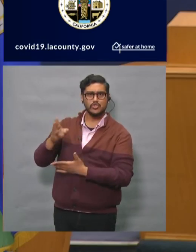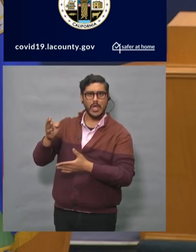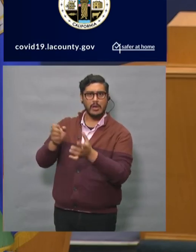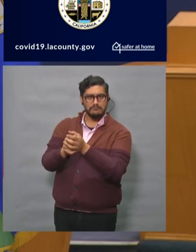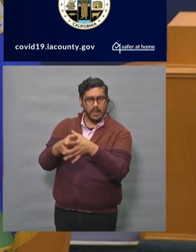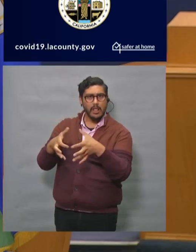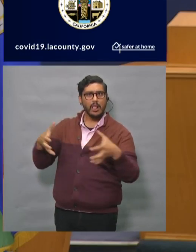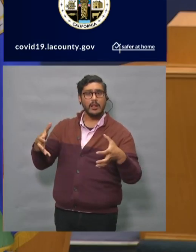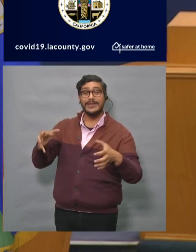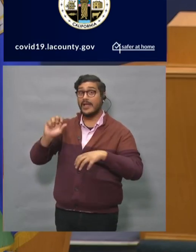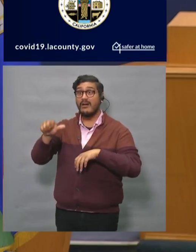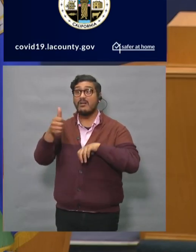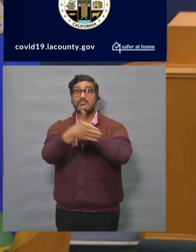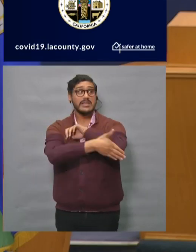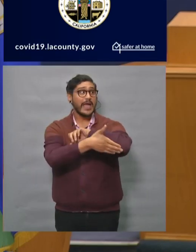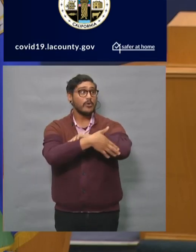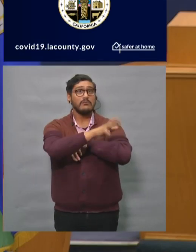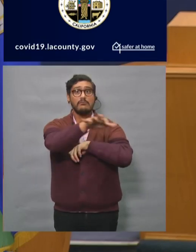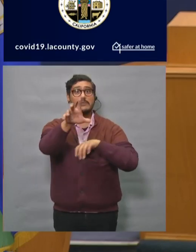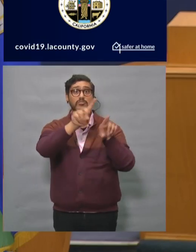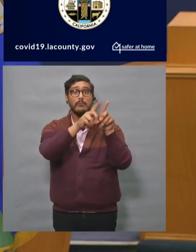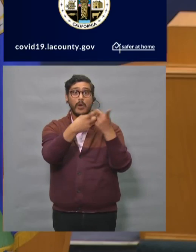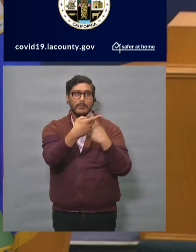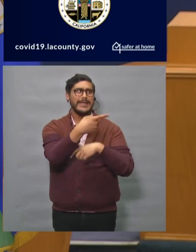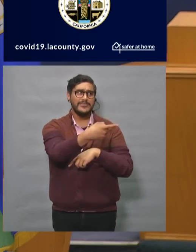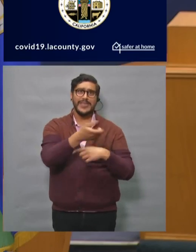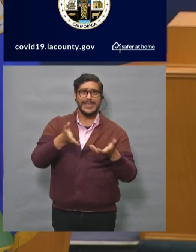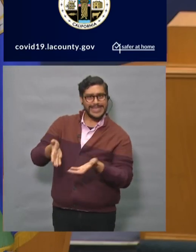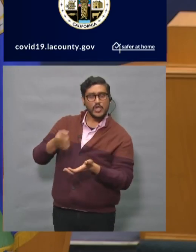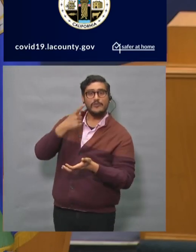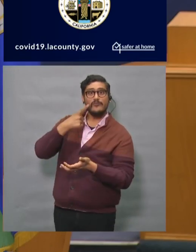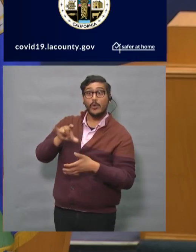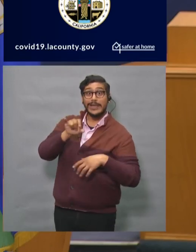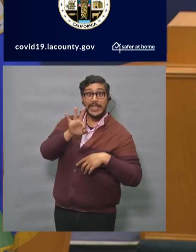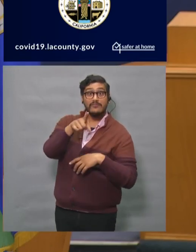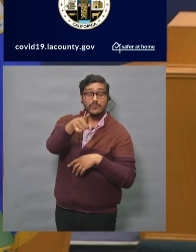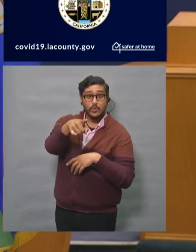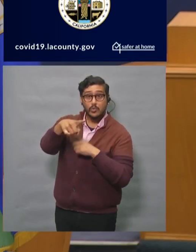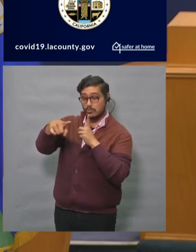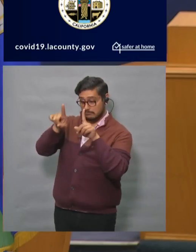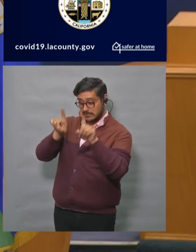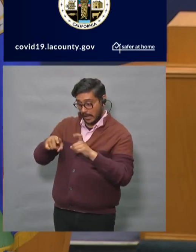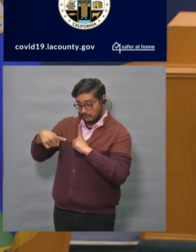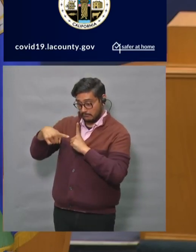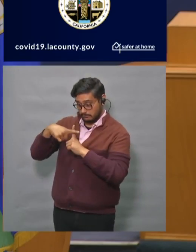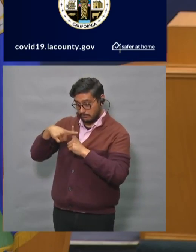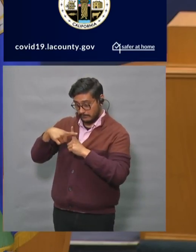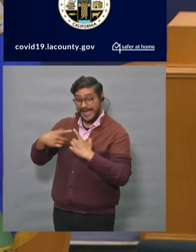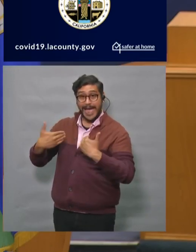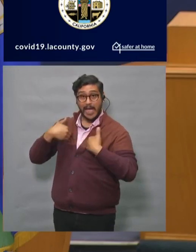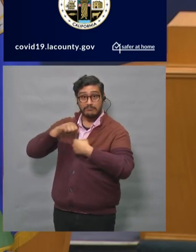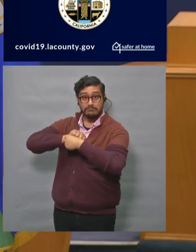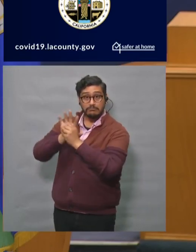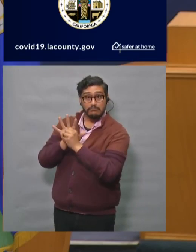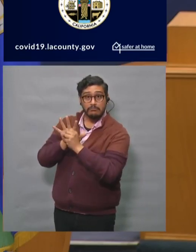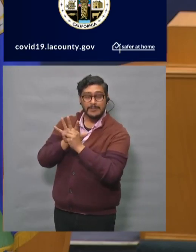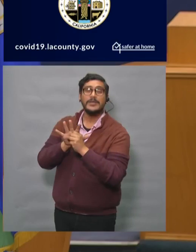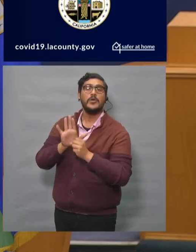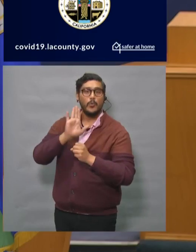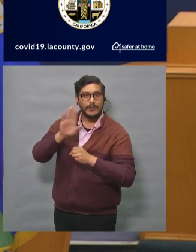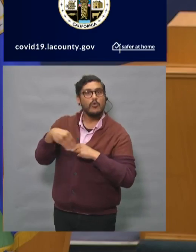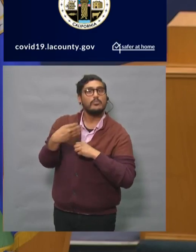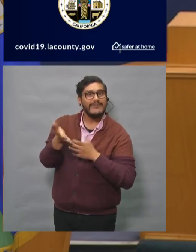county departments are there to make sure that if you are positive, we have resources to support you and your family so you can safely stay home and